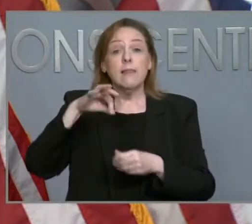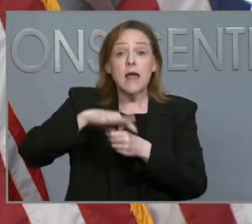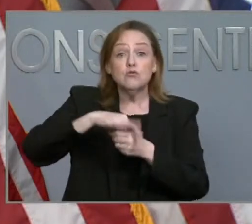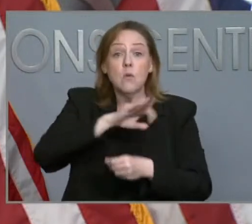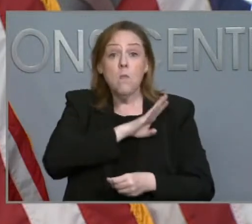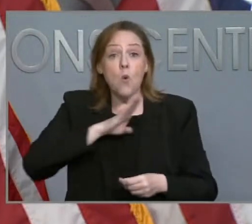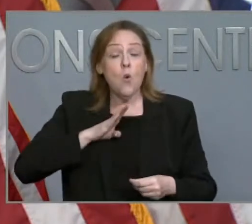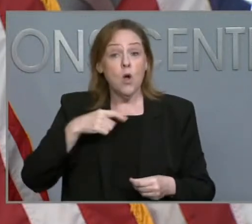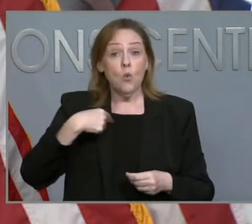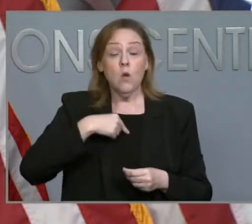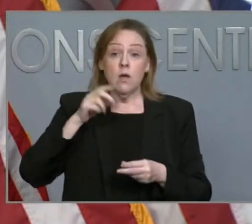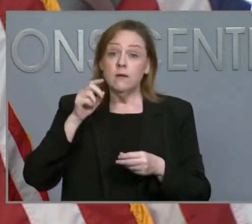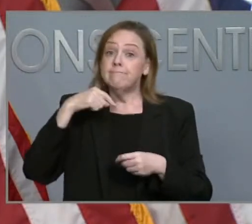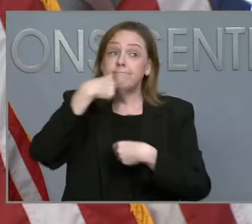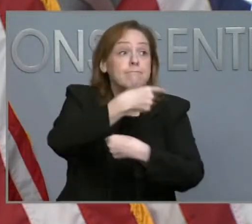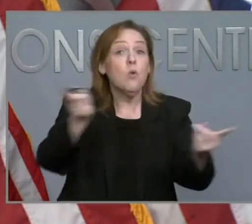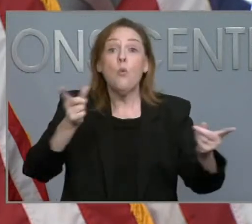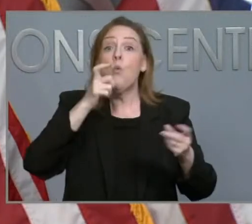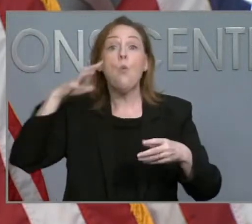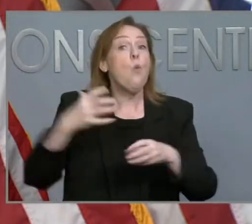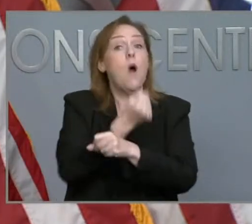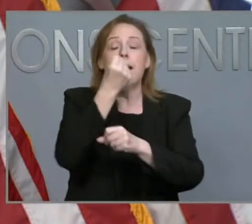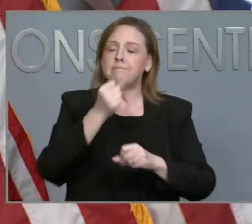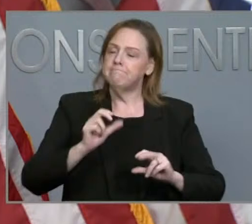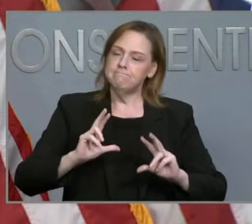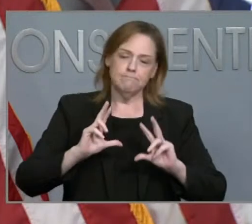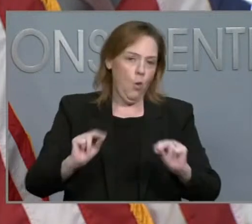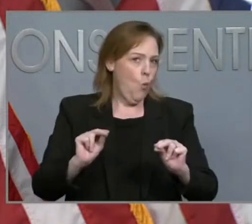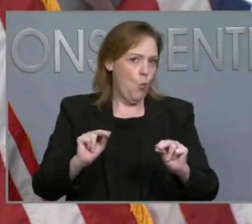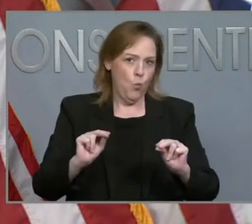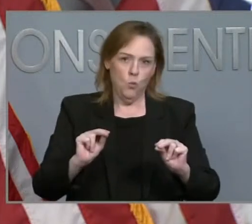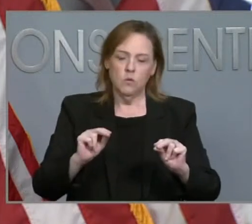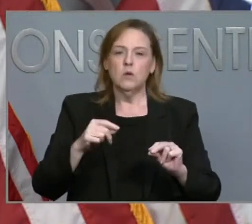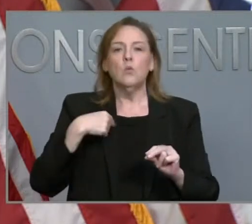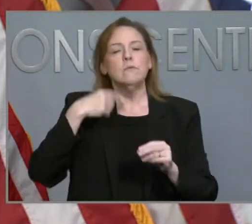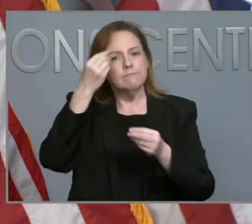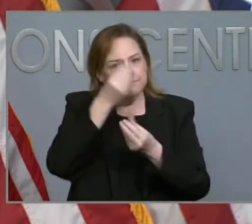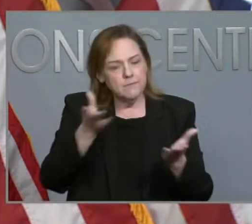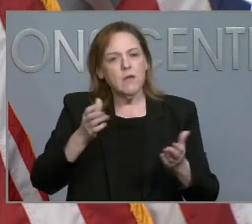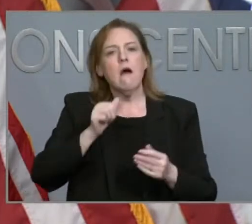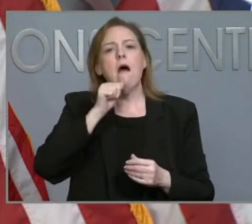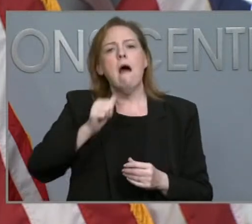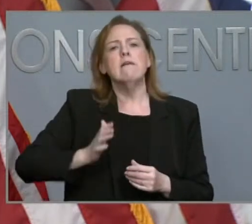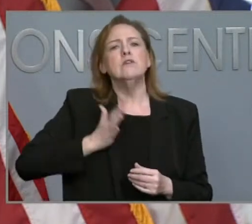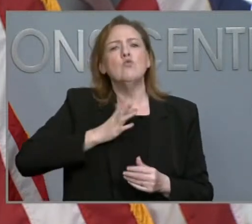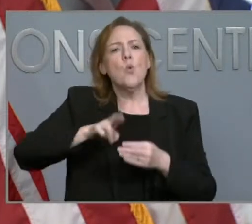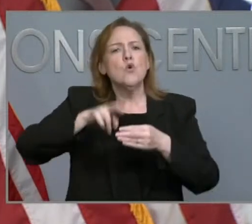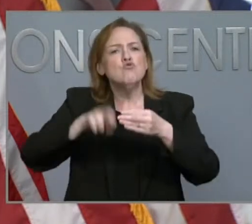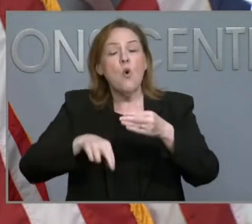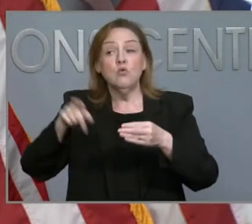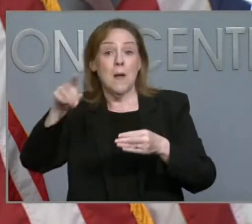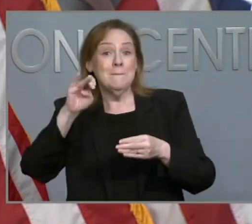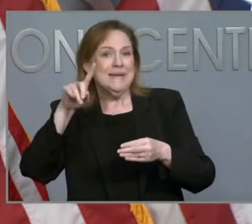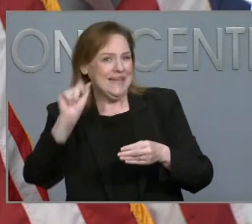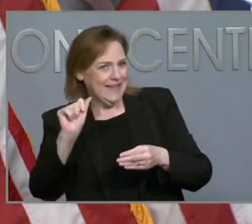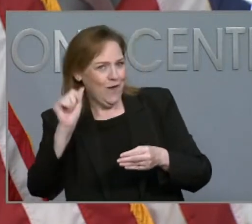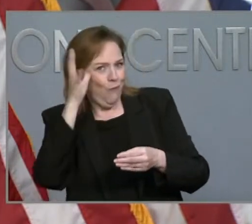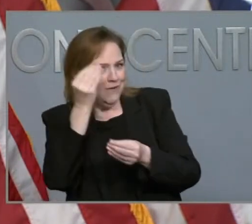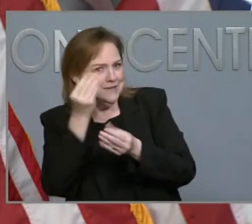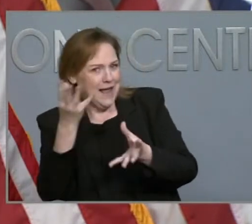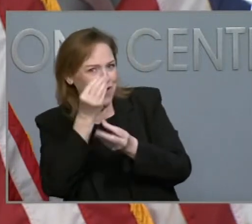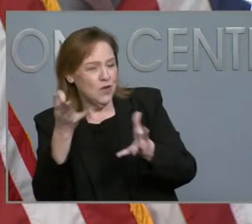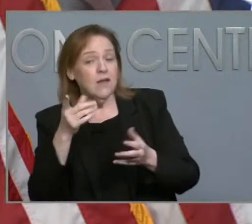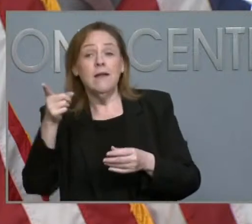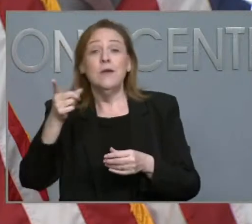media and/or the candidates using unofficial results, typically based on exit polls or the